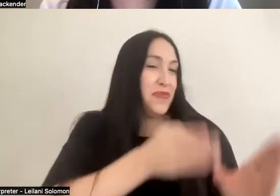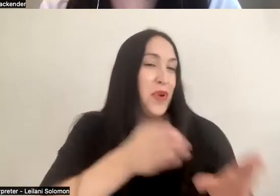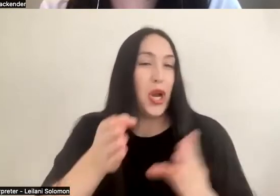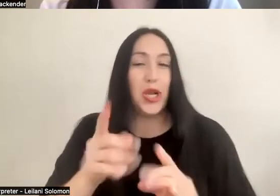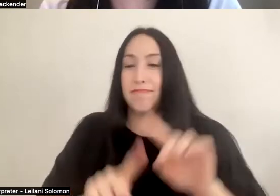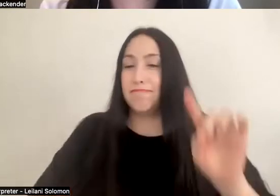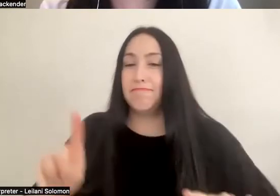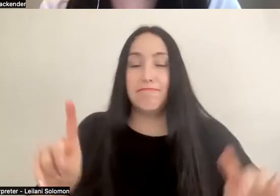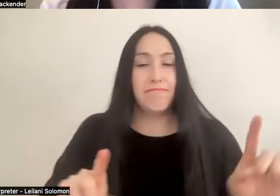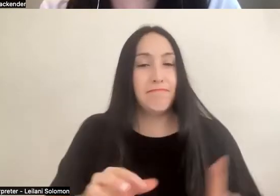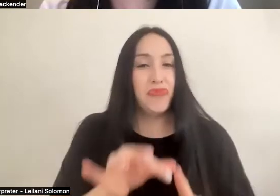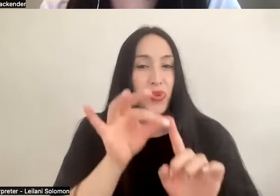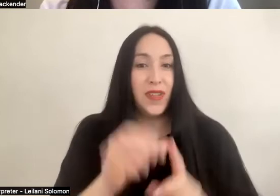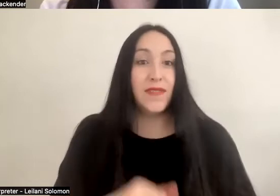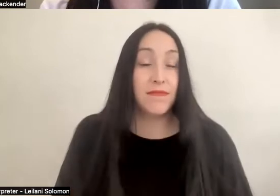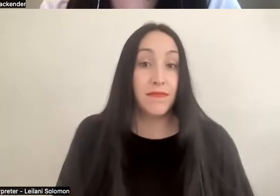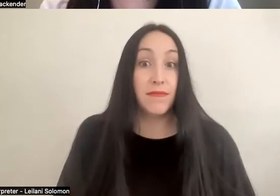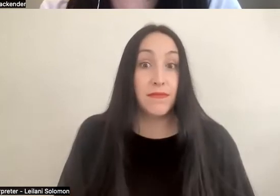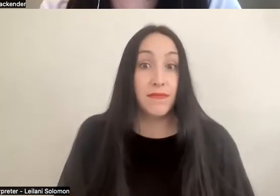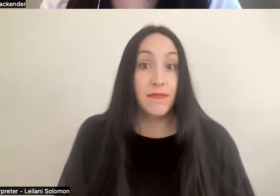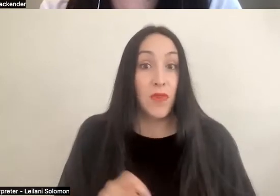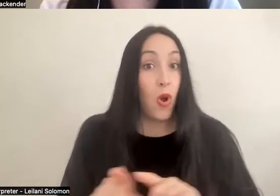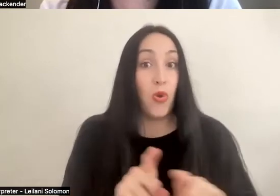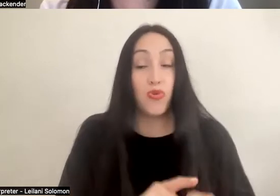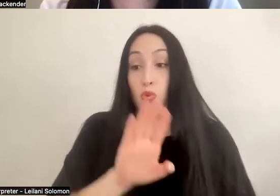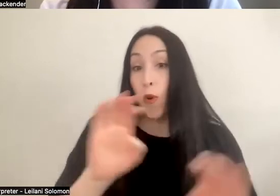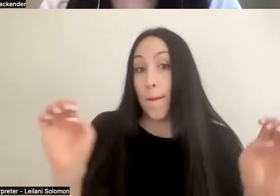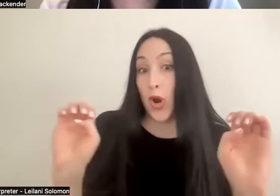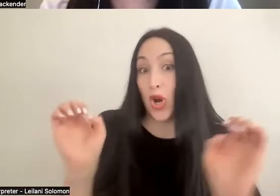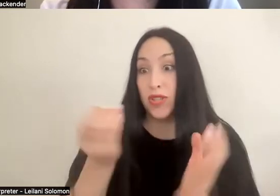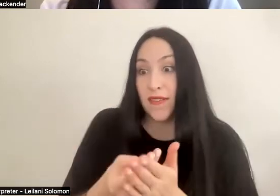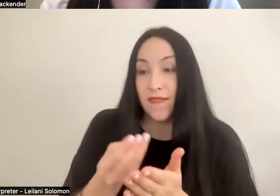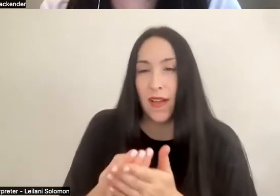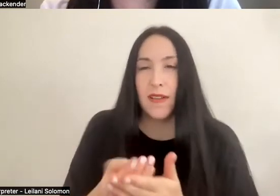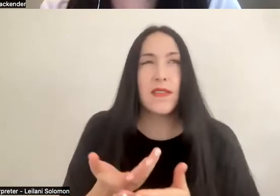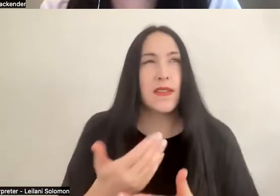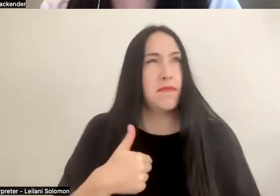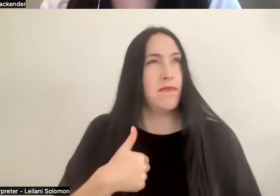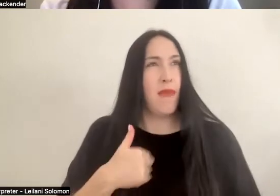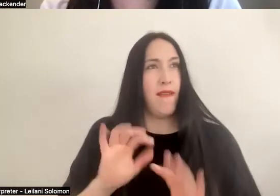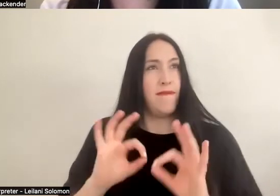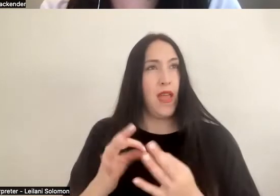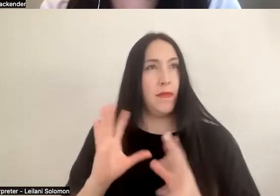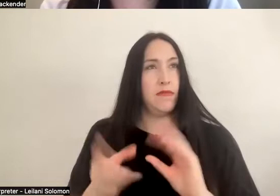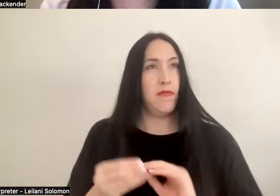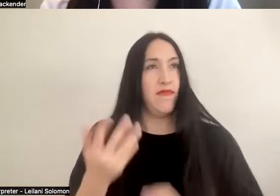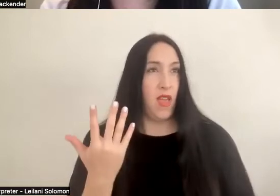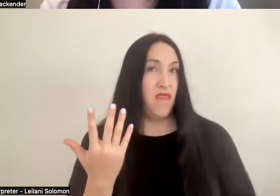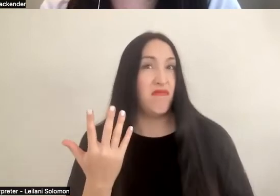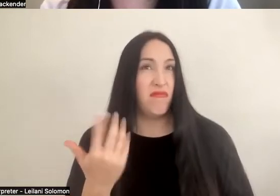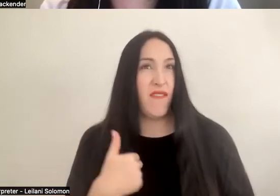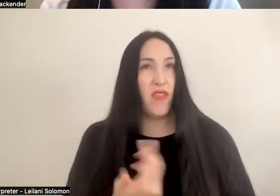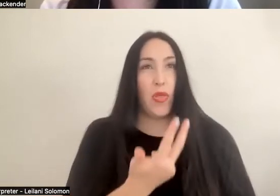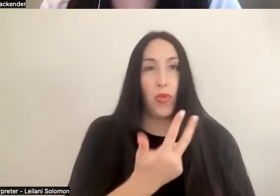even to your emergency fund, right? As a family of how many people are in my family? 5, I think. I have 3 boys